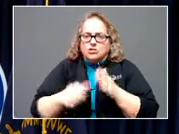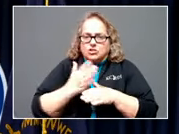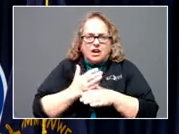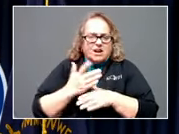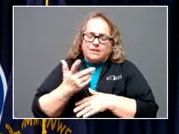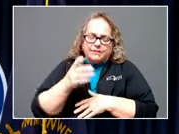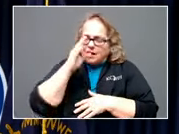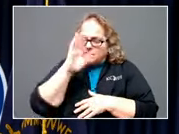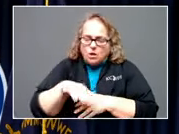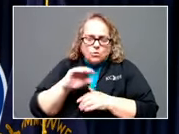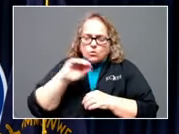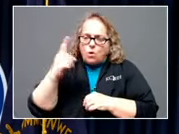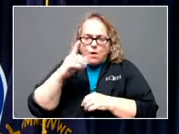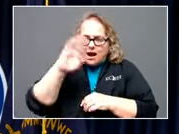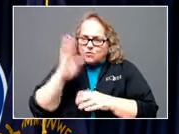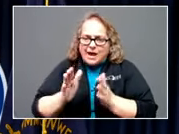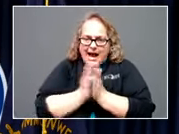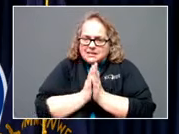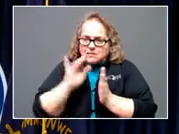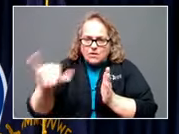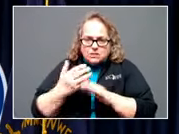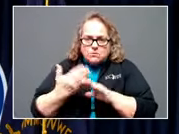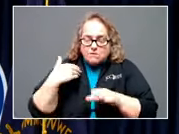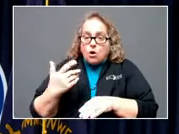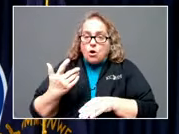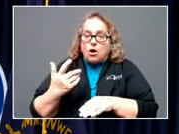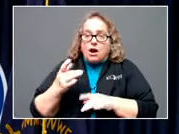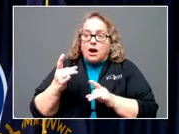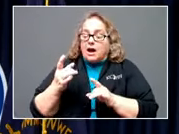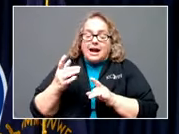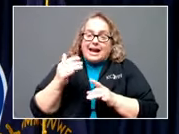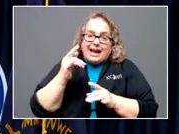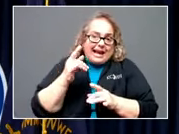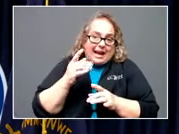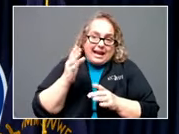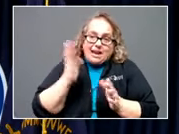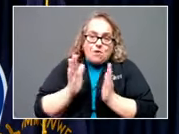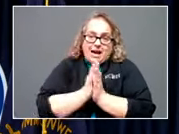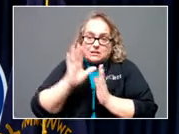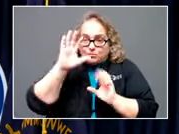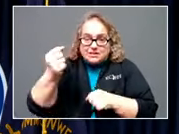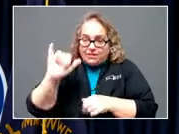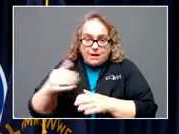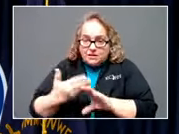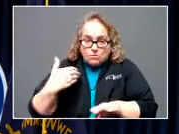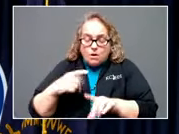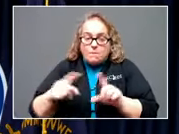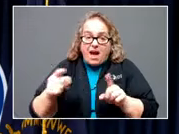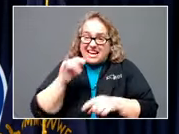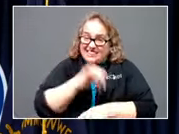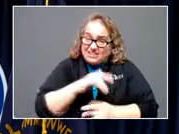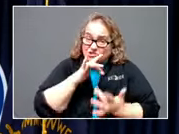one's asked for before, but this is an unprecedented disaster. Even those that have been in FEMA for